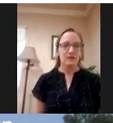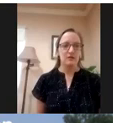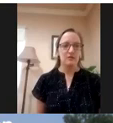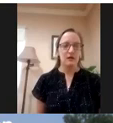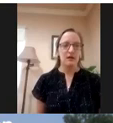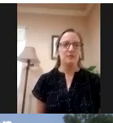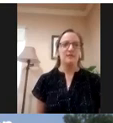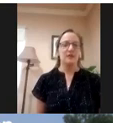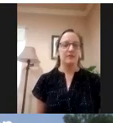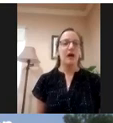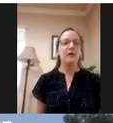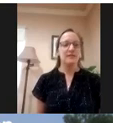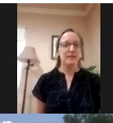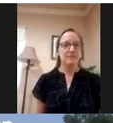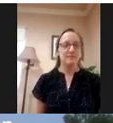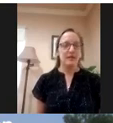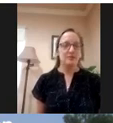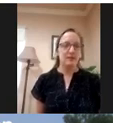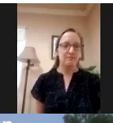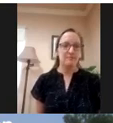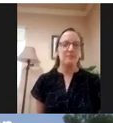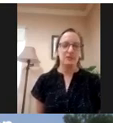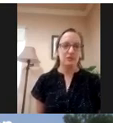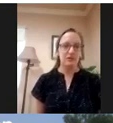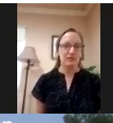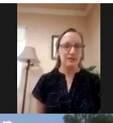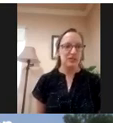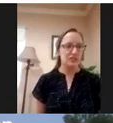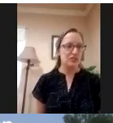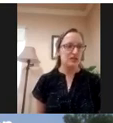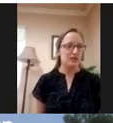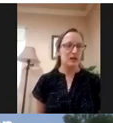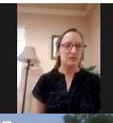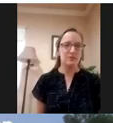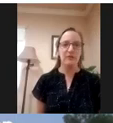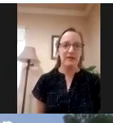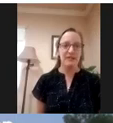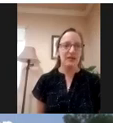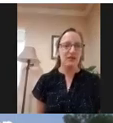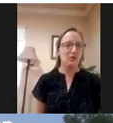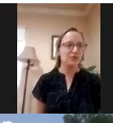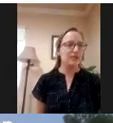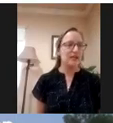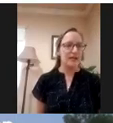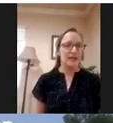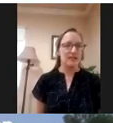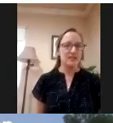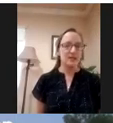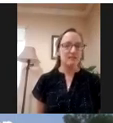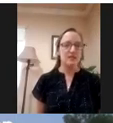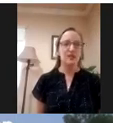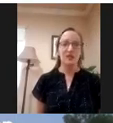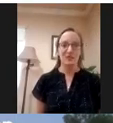2014, and there was kind of ongoing adaptive management and to make sure that the vegetation was growing and taking hold,